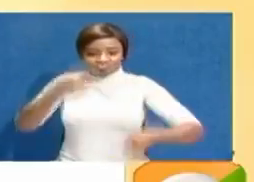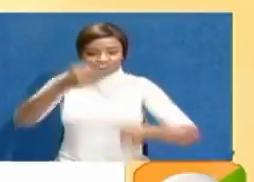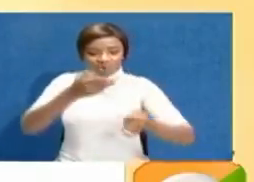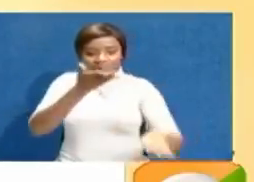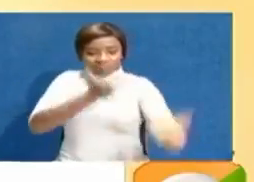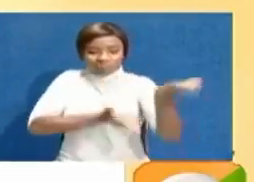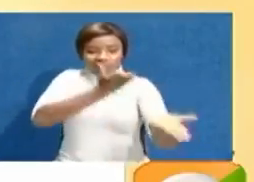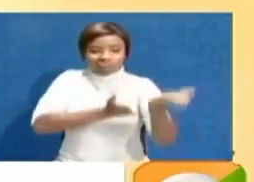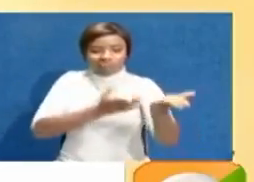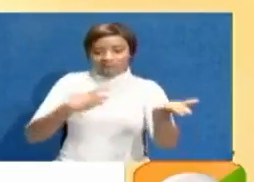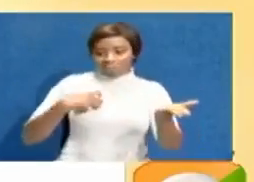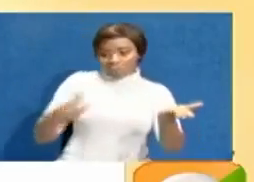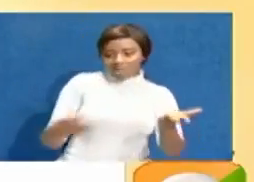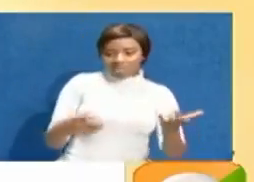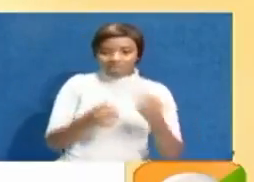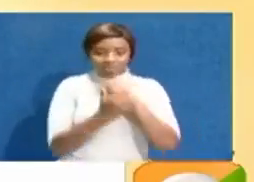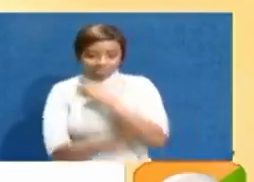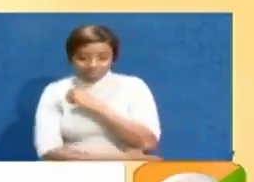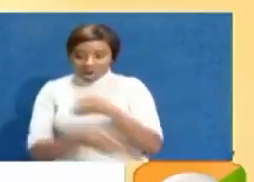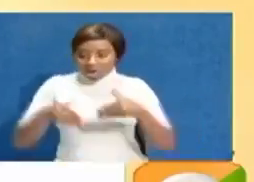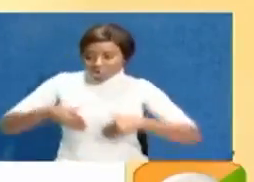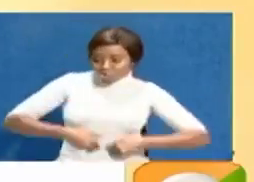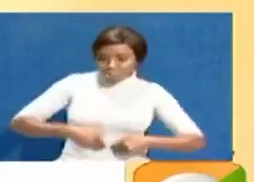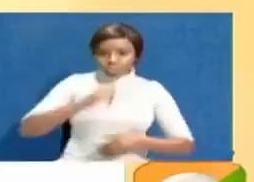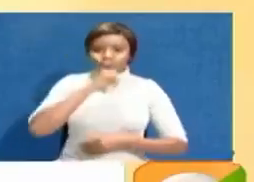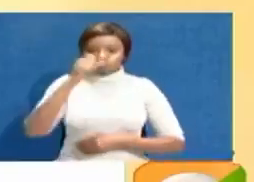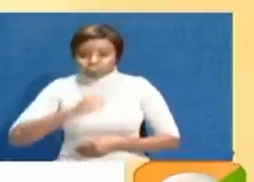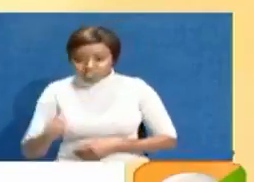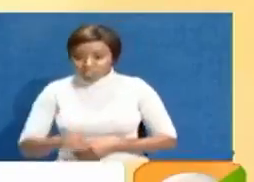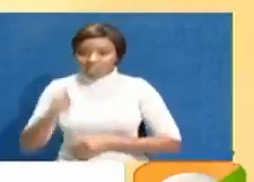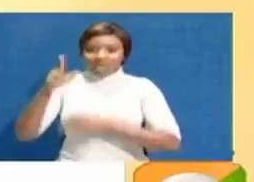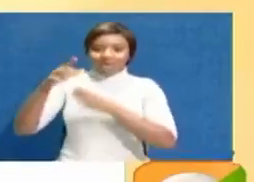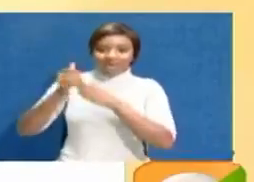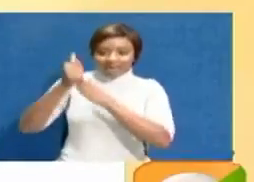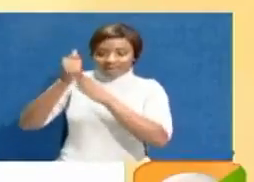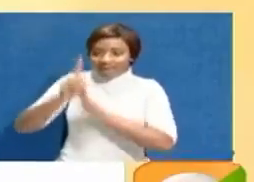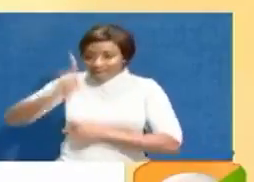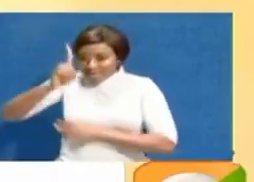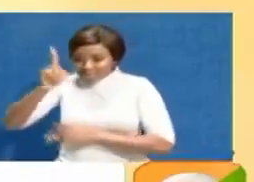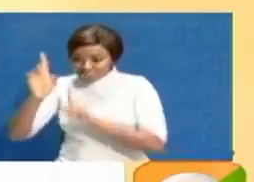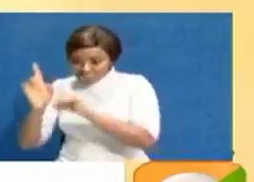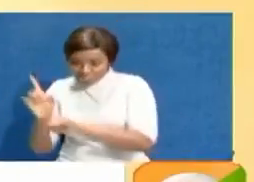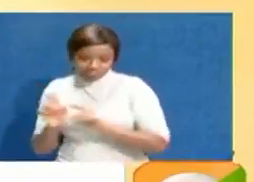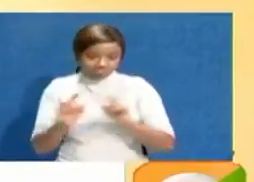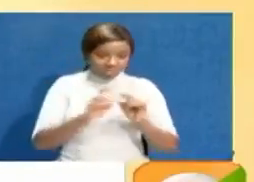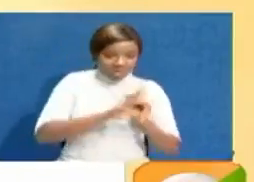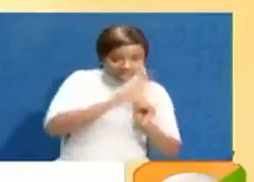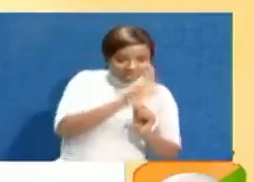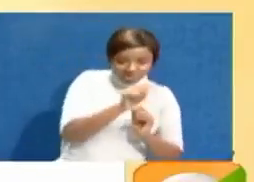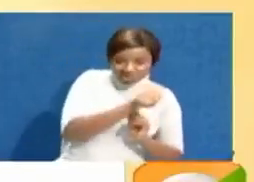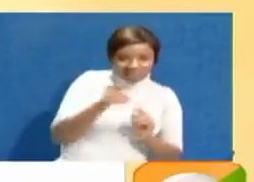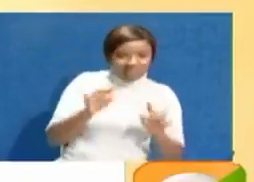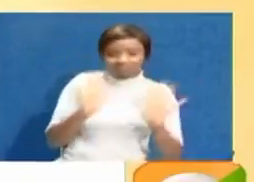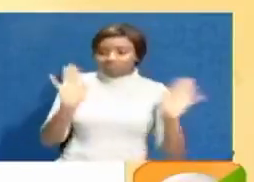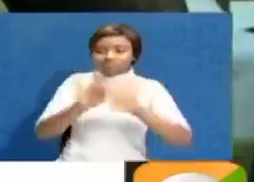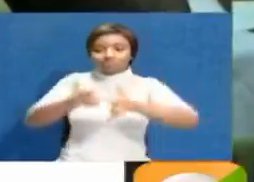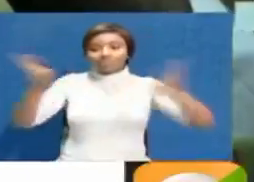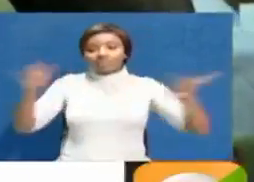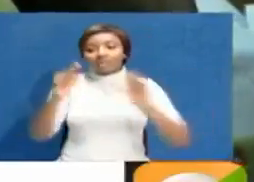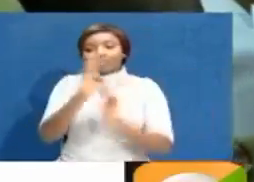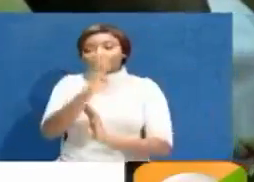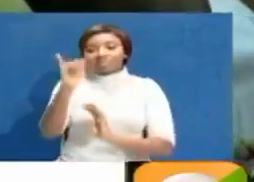the young against the old, one faith against another. BBI has nothing against the